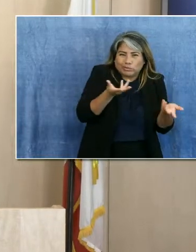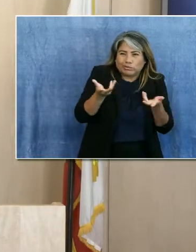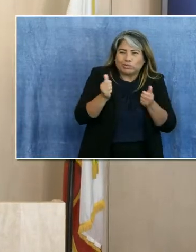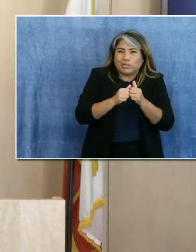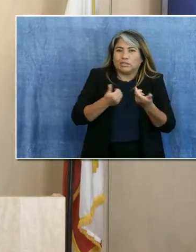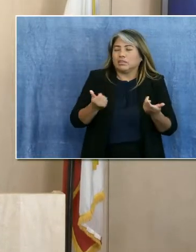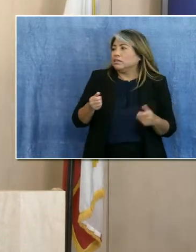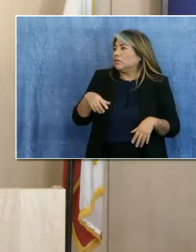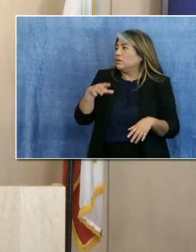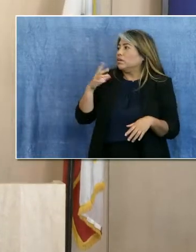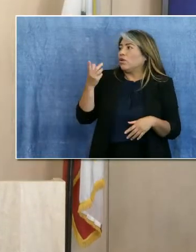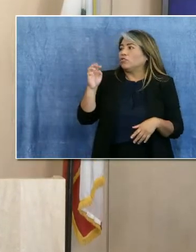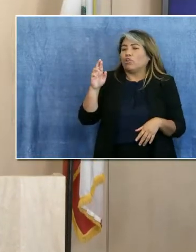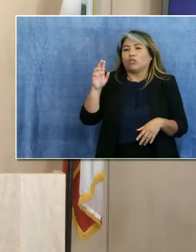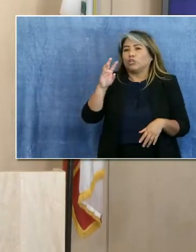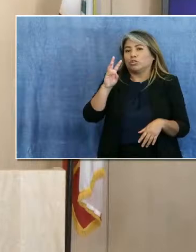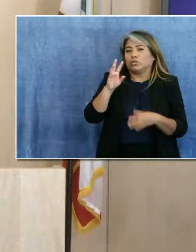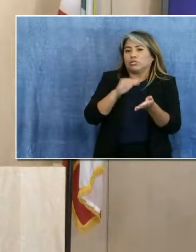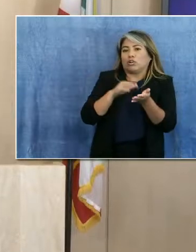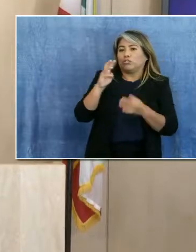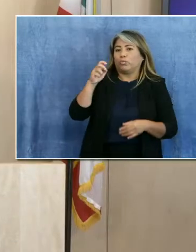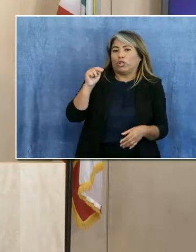that.